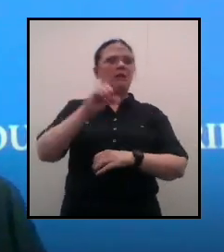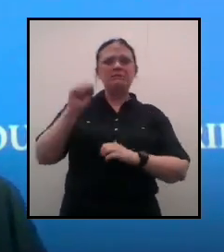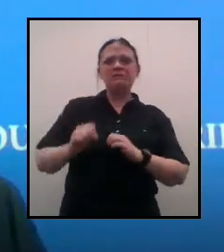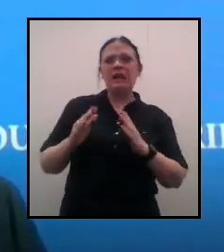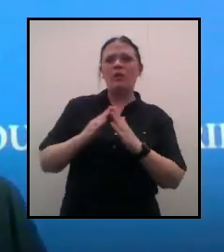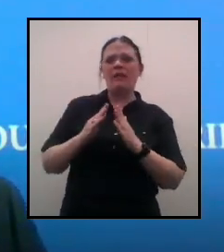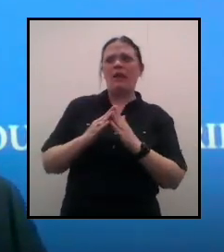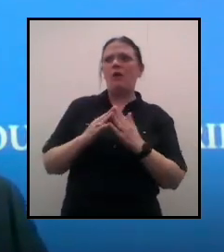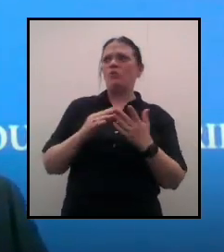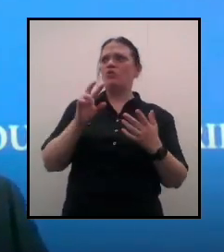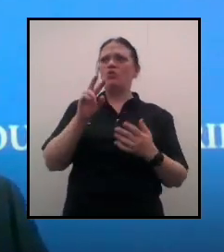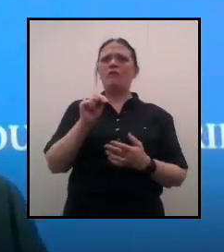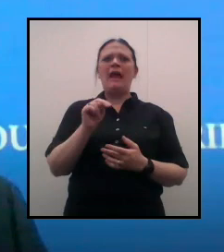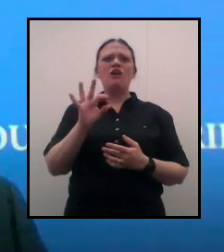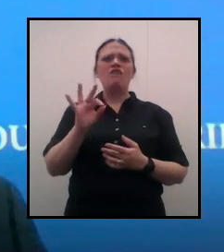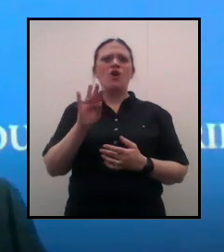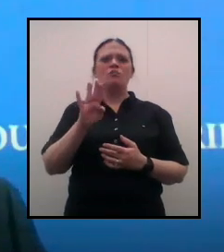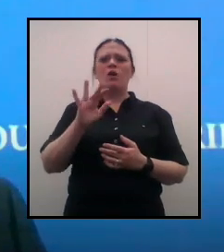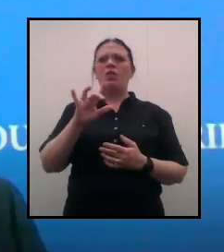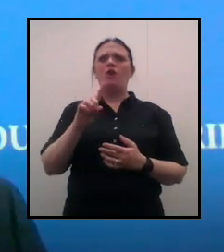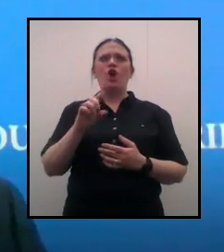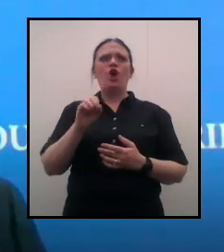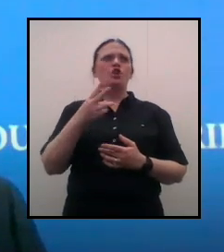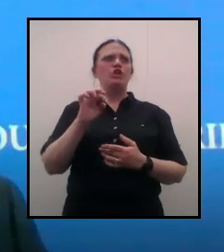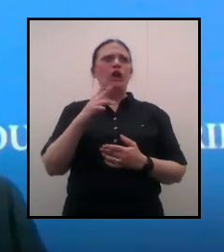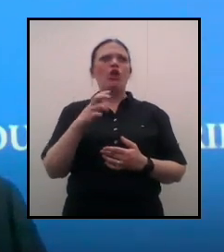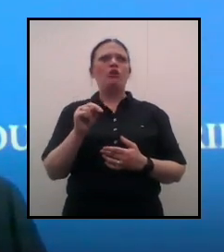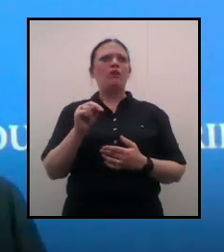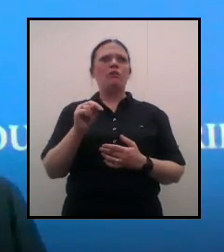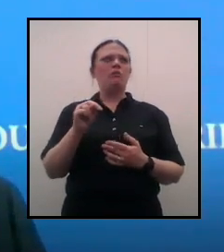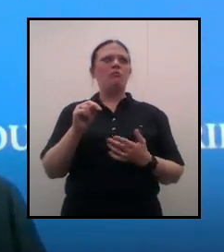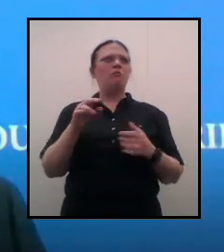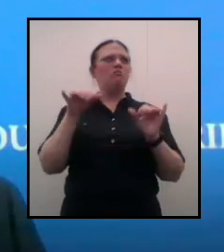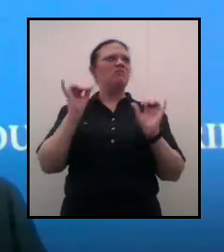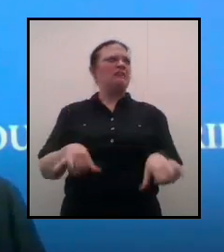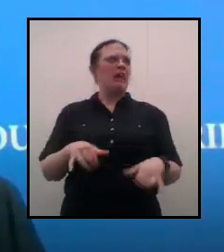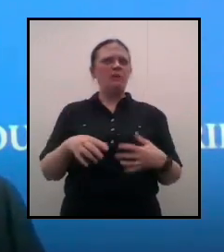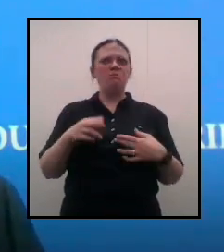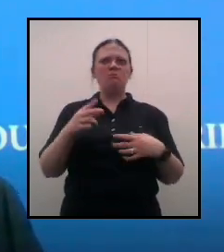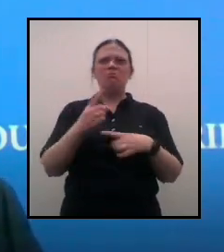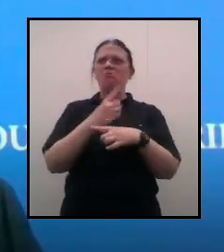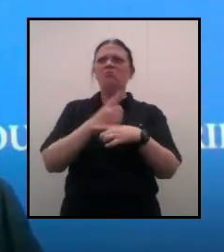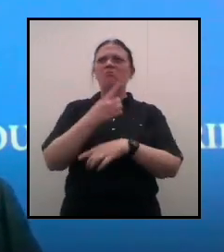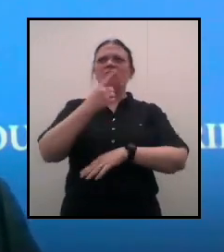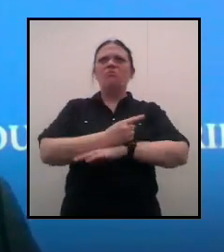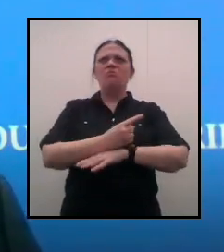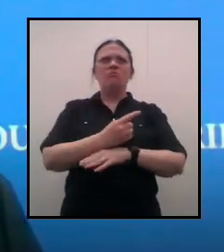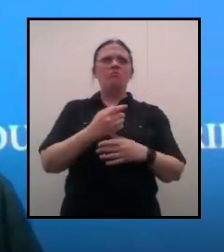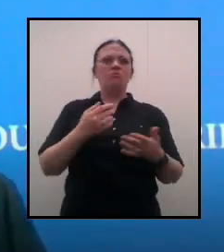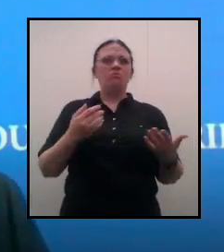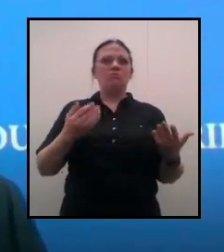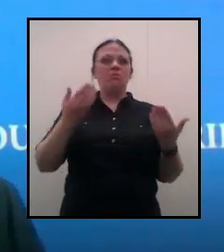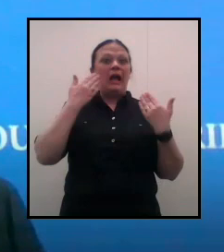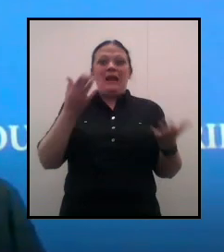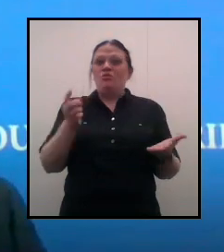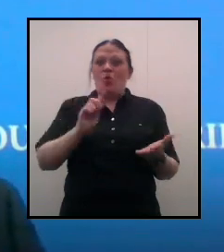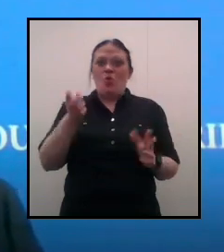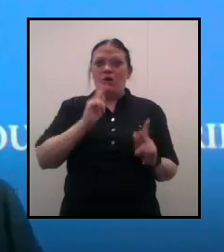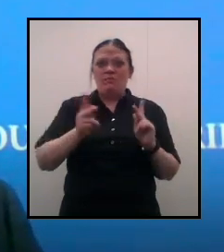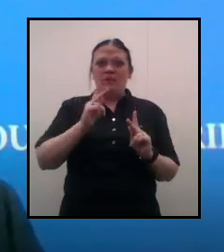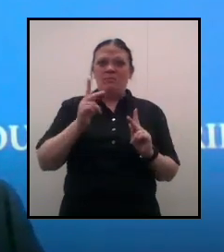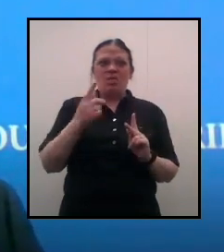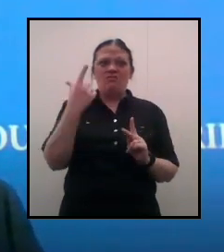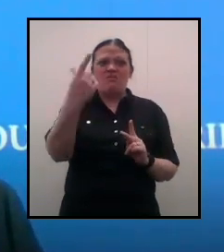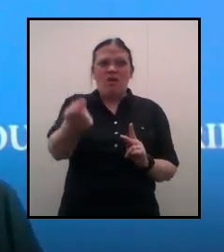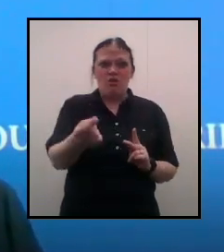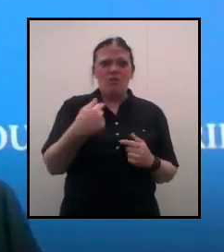Niagara Falls Boulevard, issues on Sheridan, and it doesn't look any different than an average day. I don't know where people are going. I had to